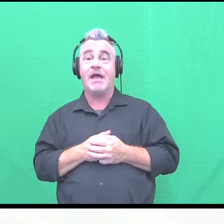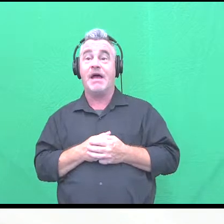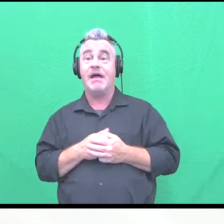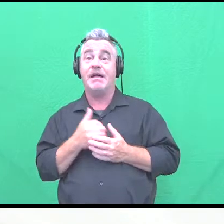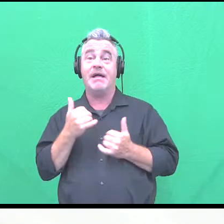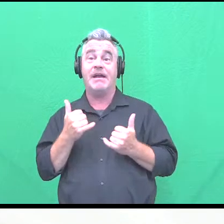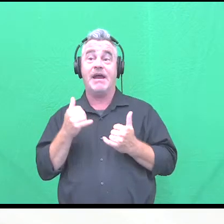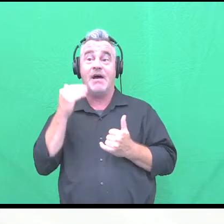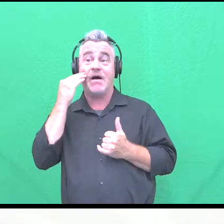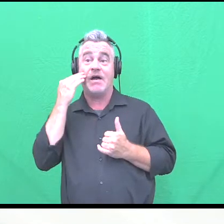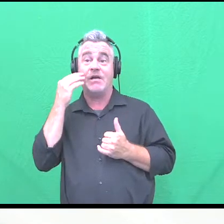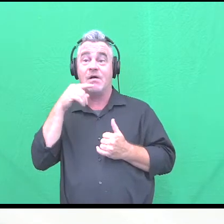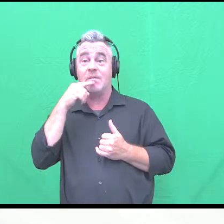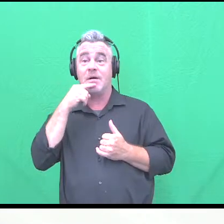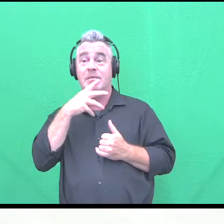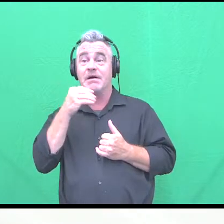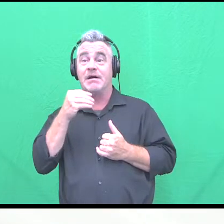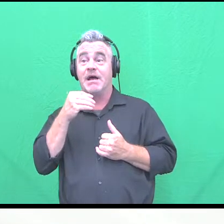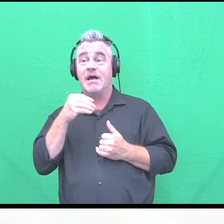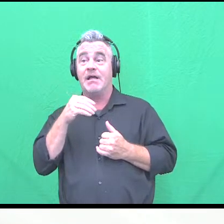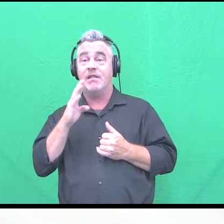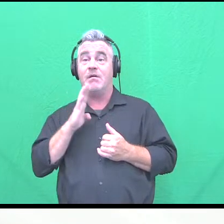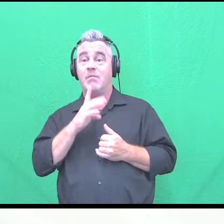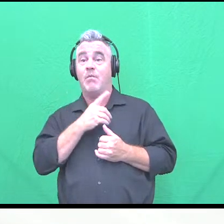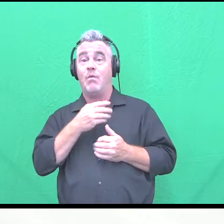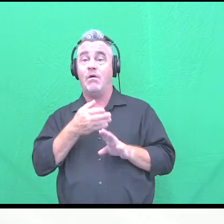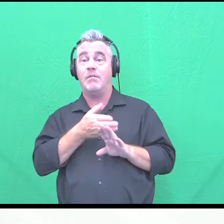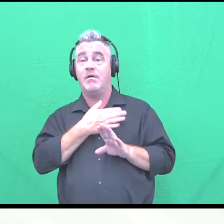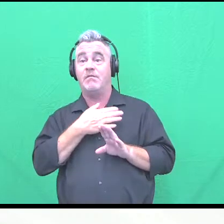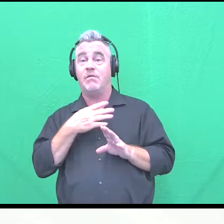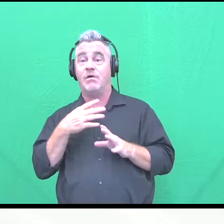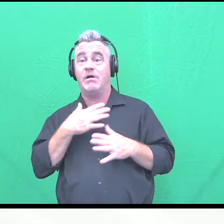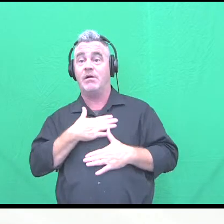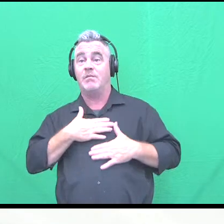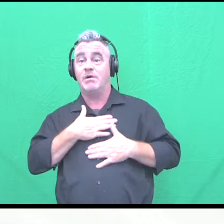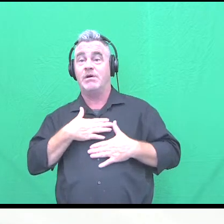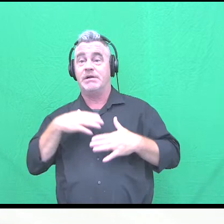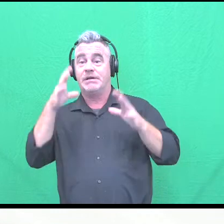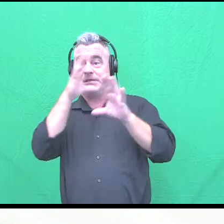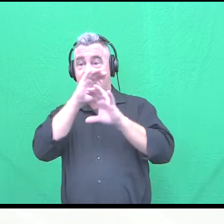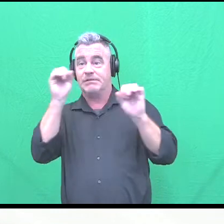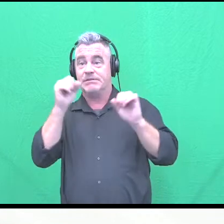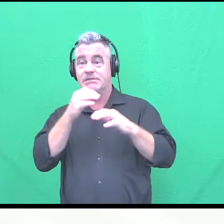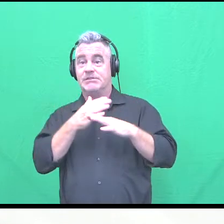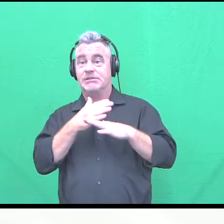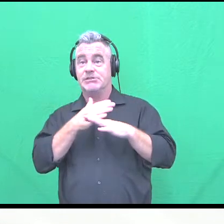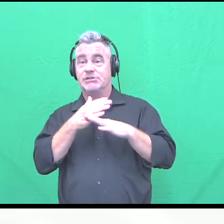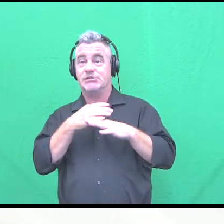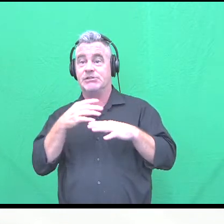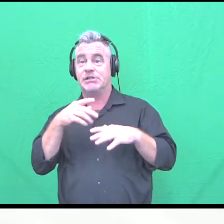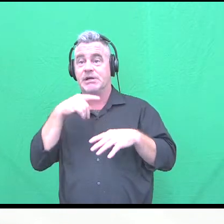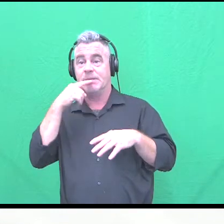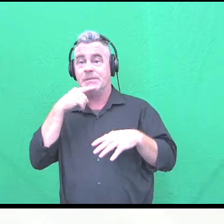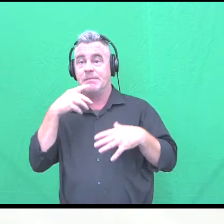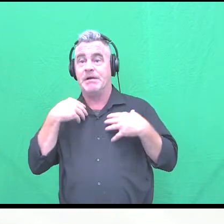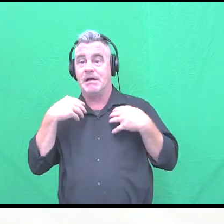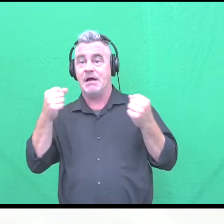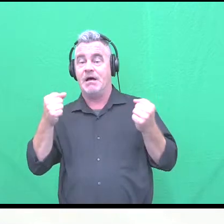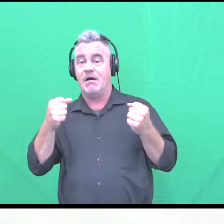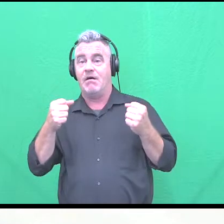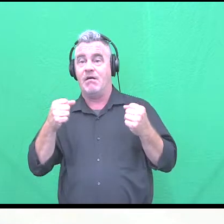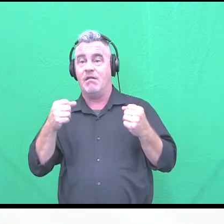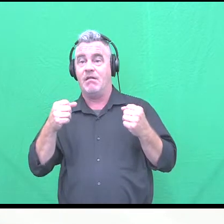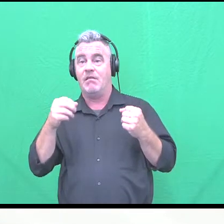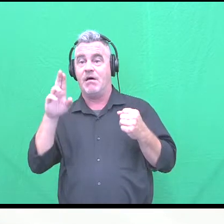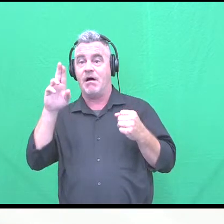the public and the board in the past have appreciated the superintendent to share public health updates, and so